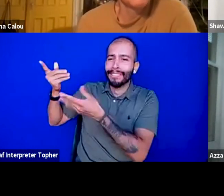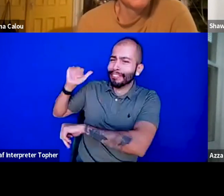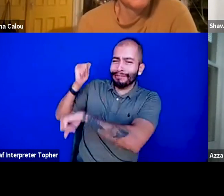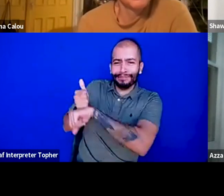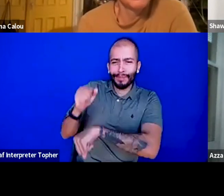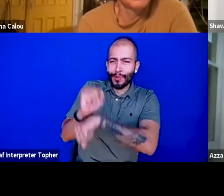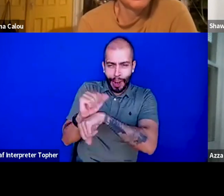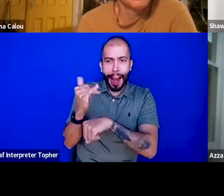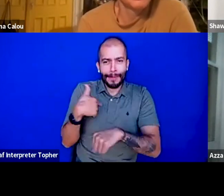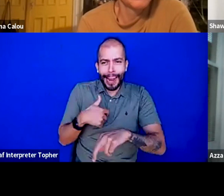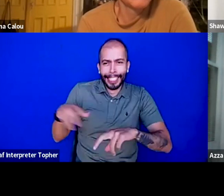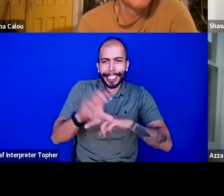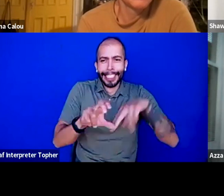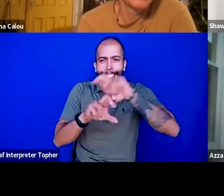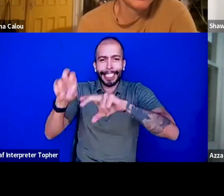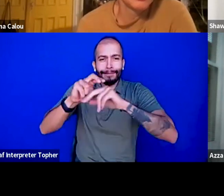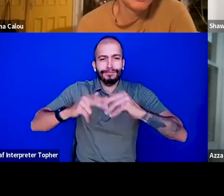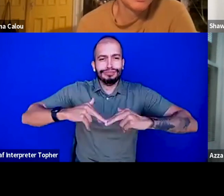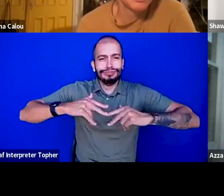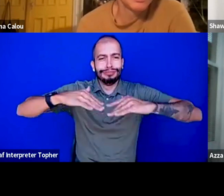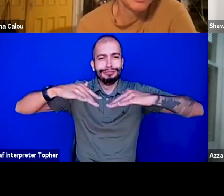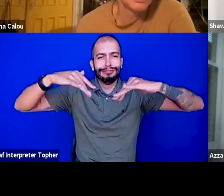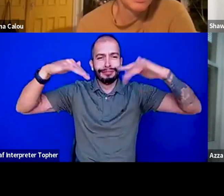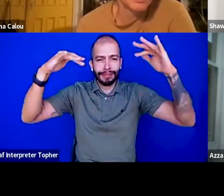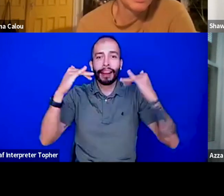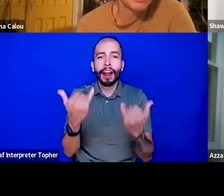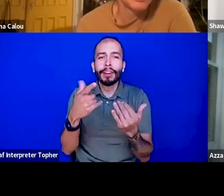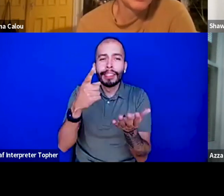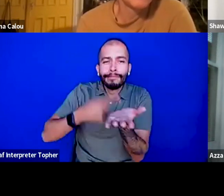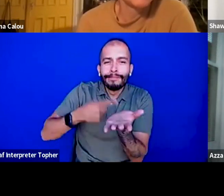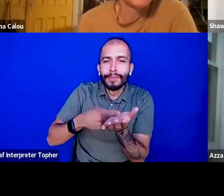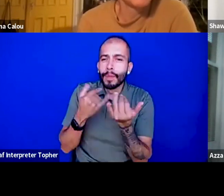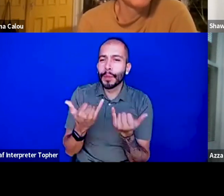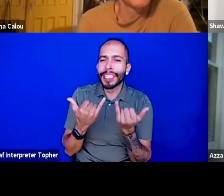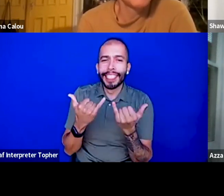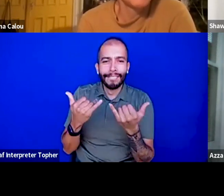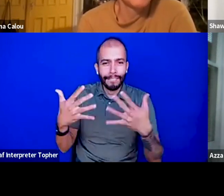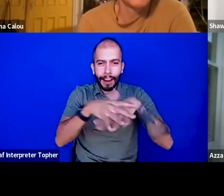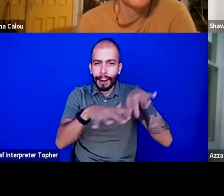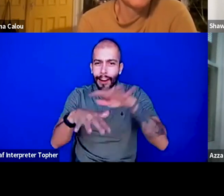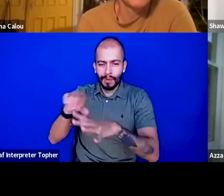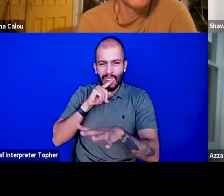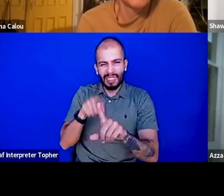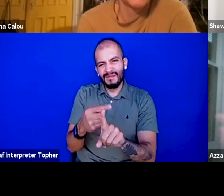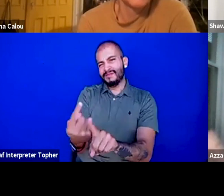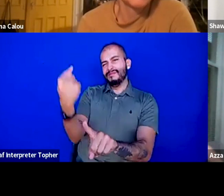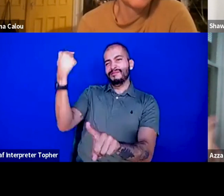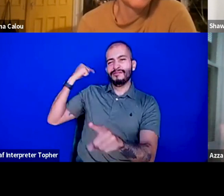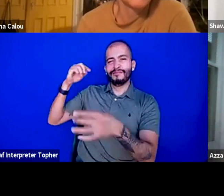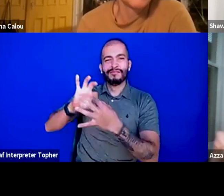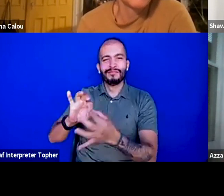This is Azza, will do, and will also note sometimes the pace of my speaking fluctuates,